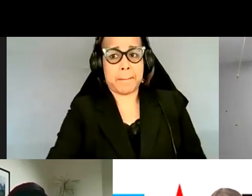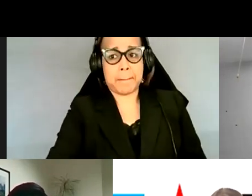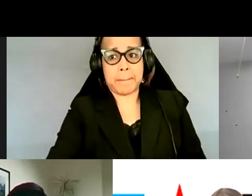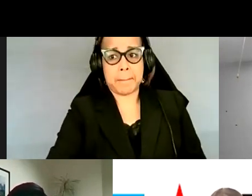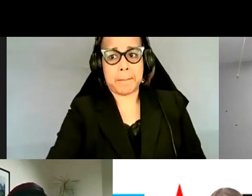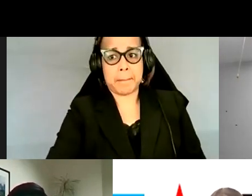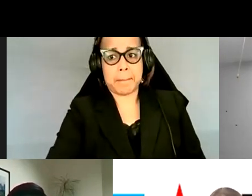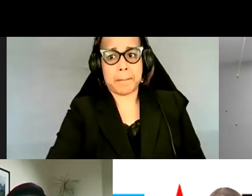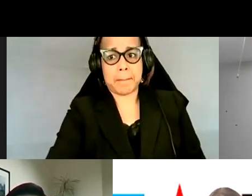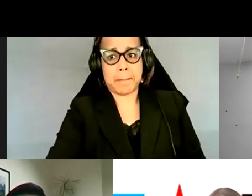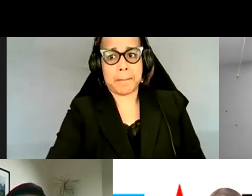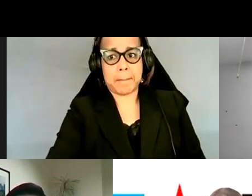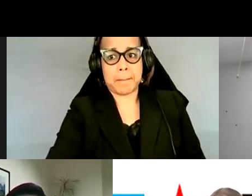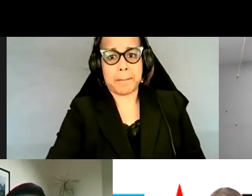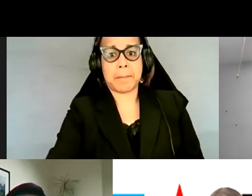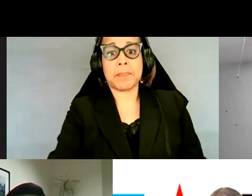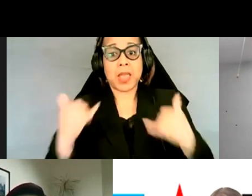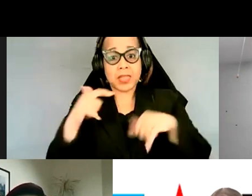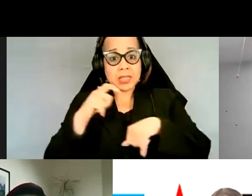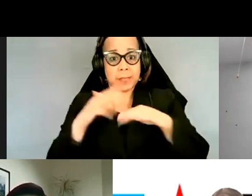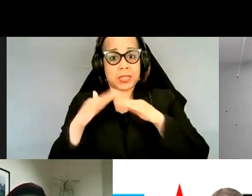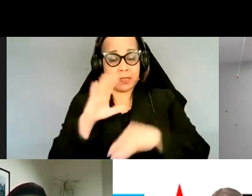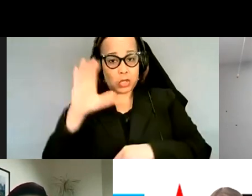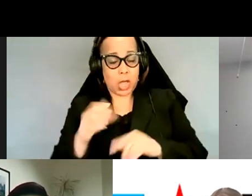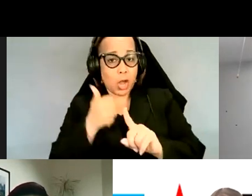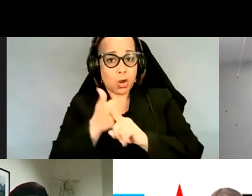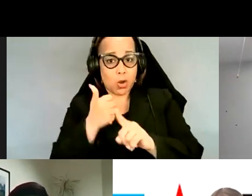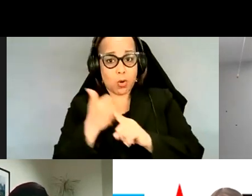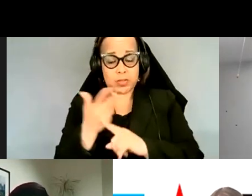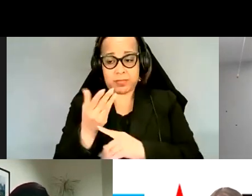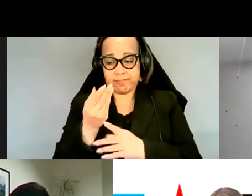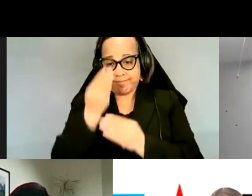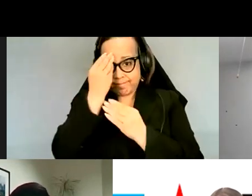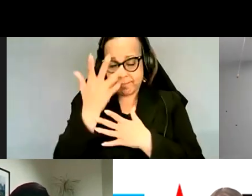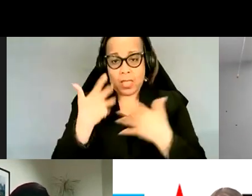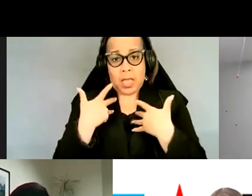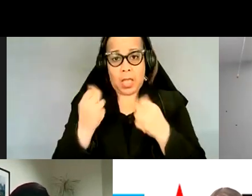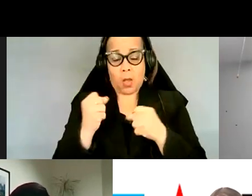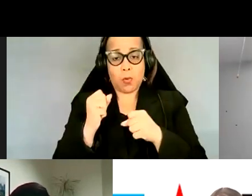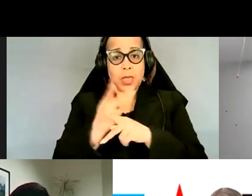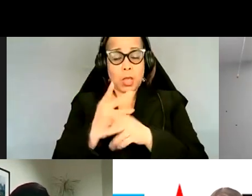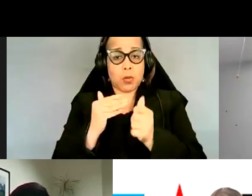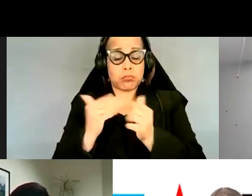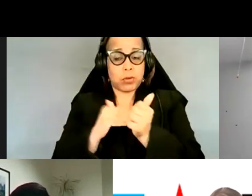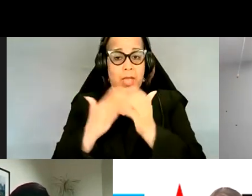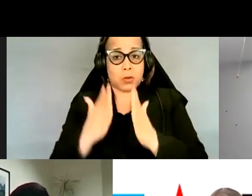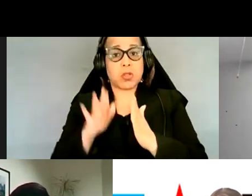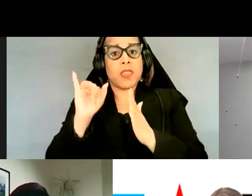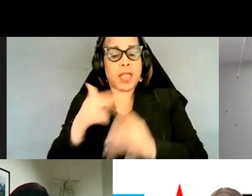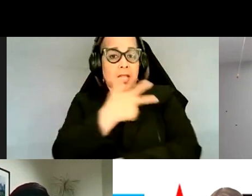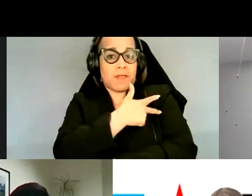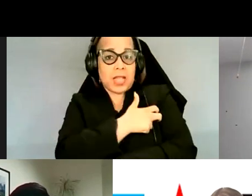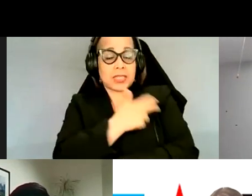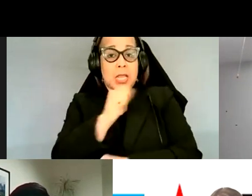At this time, the city of Chicago has informed healthcare providers that they can vaccinate anyone who